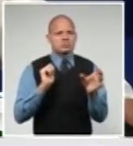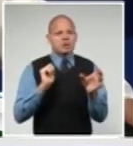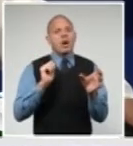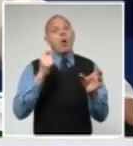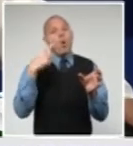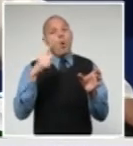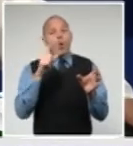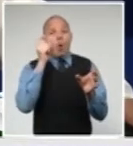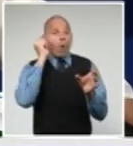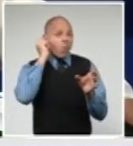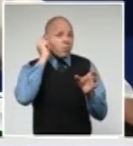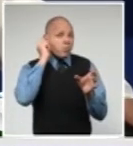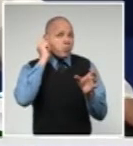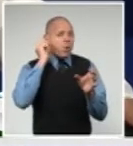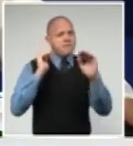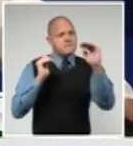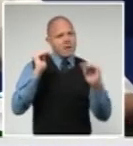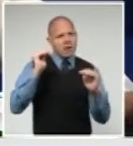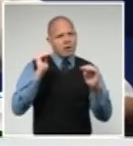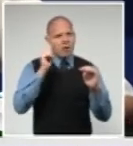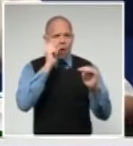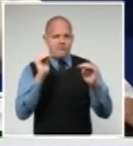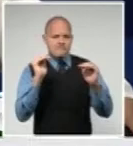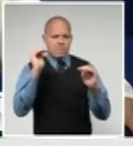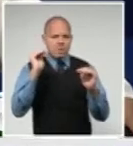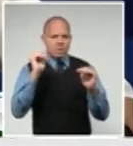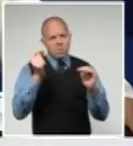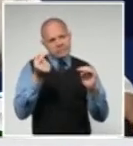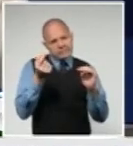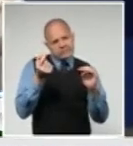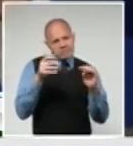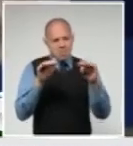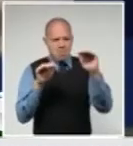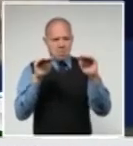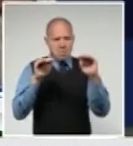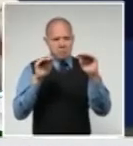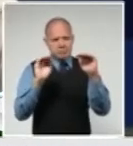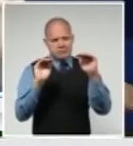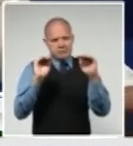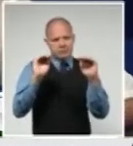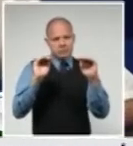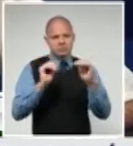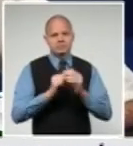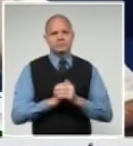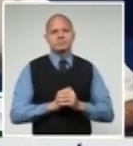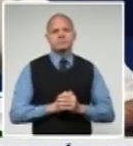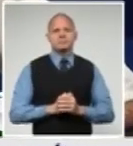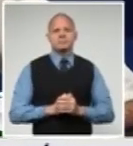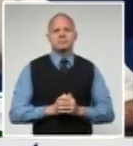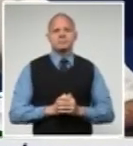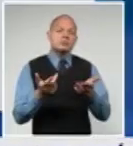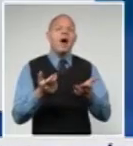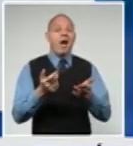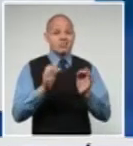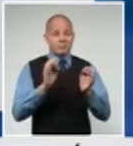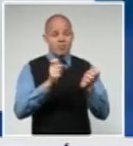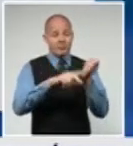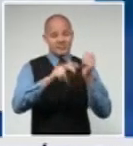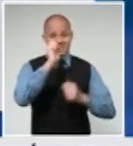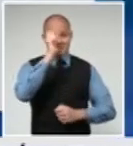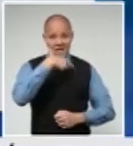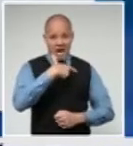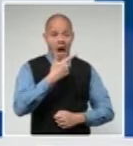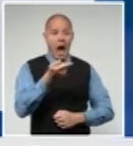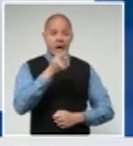to the 60 or more years of age group. Of the 73 diagnosed cases, 50 are